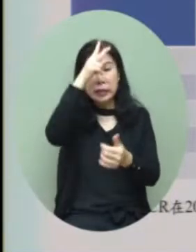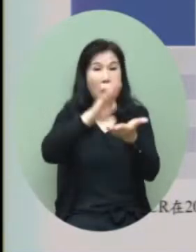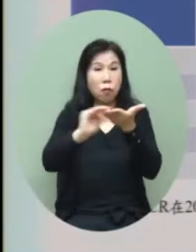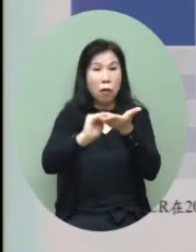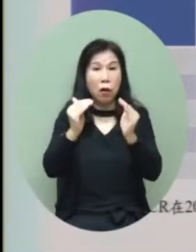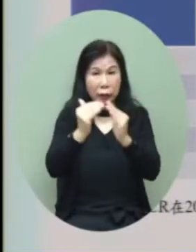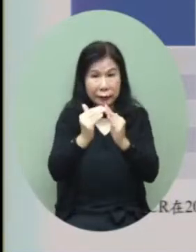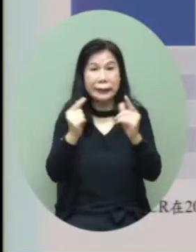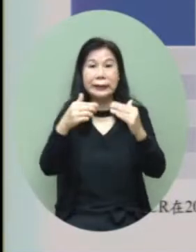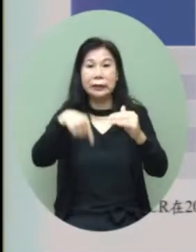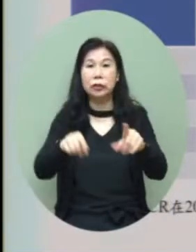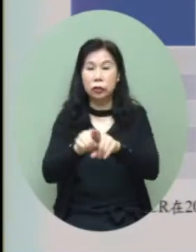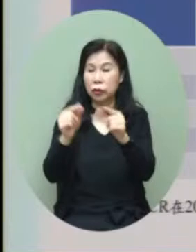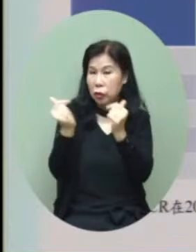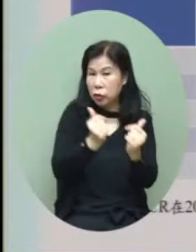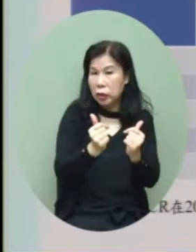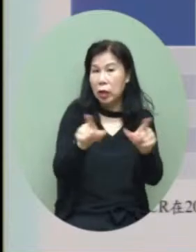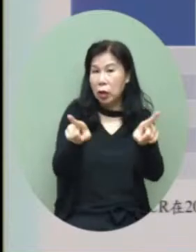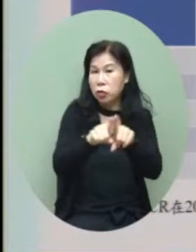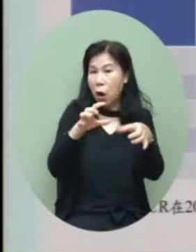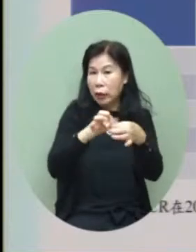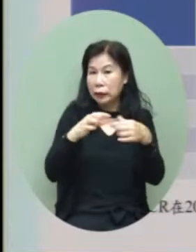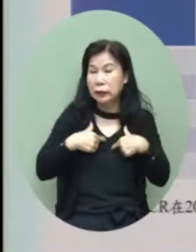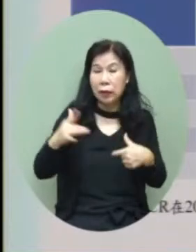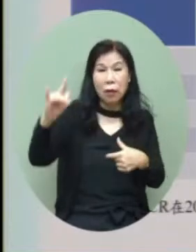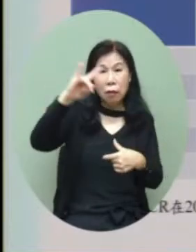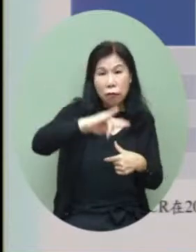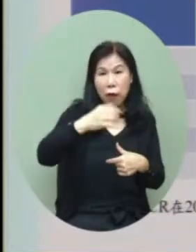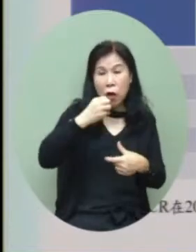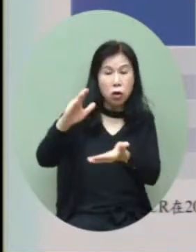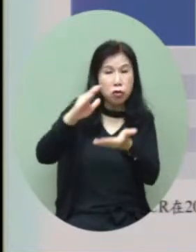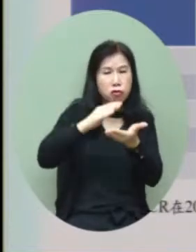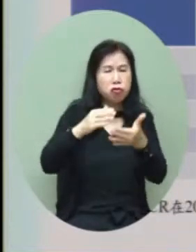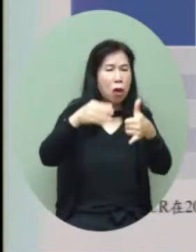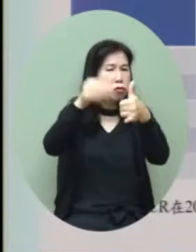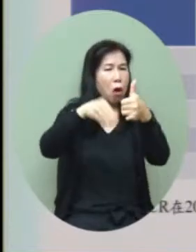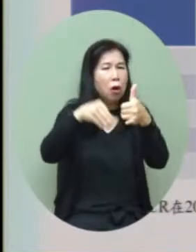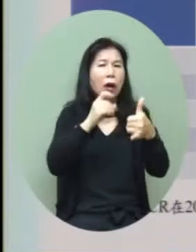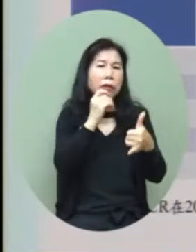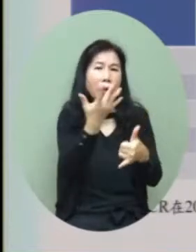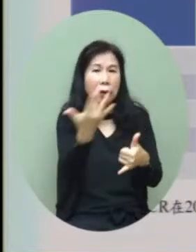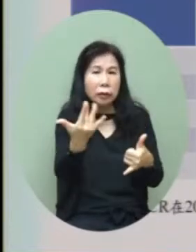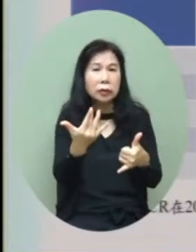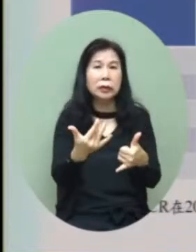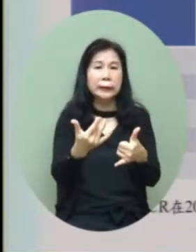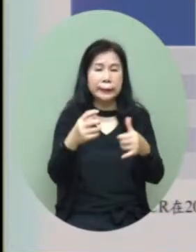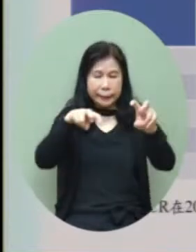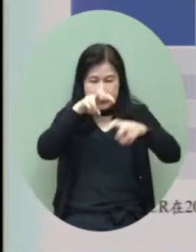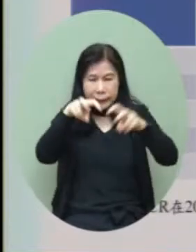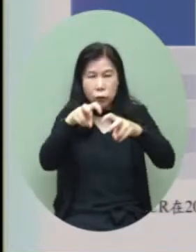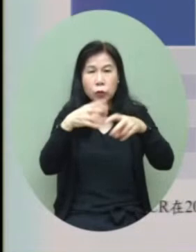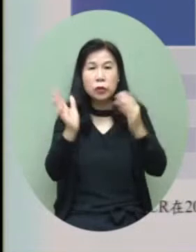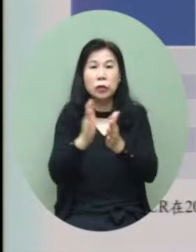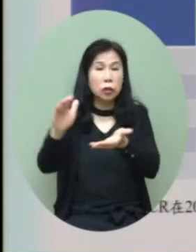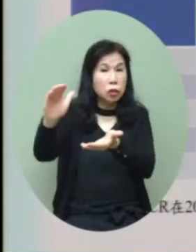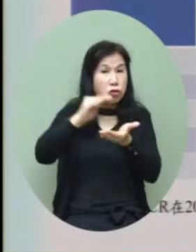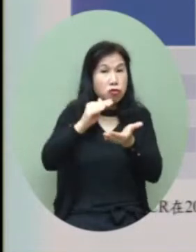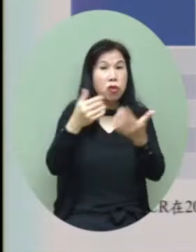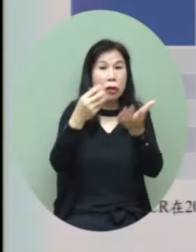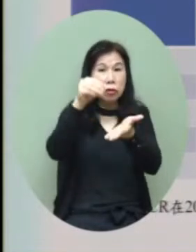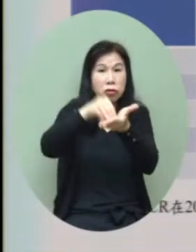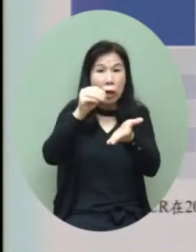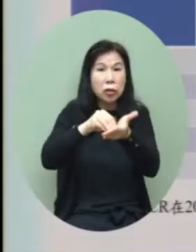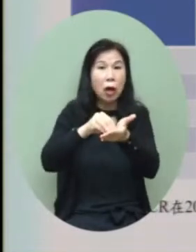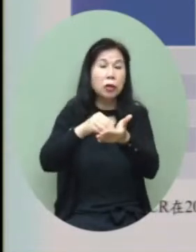Taiwan, the Department of Health as well as the Health Bureau have been monitoring the number of